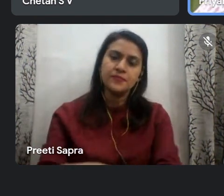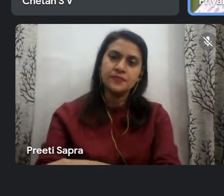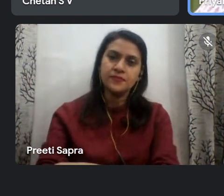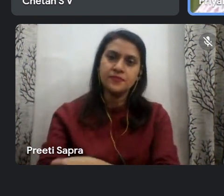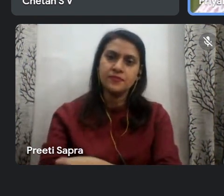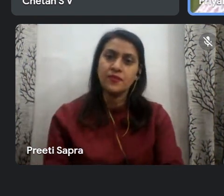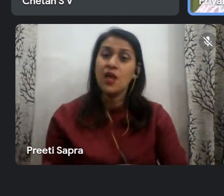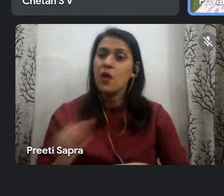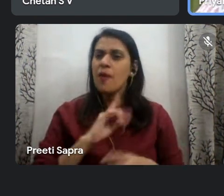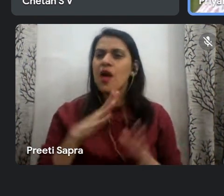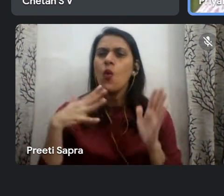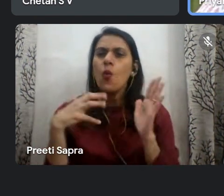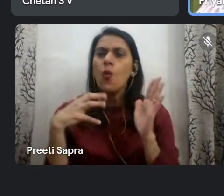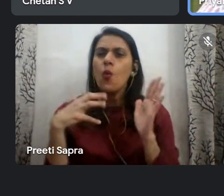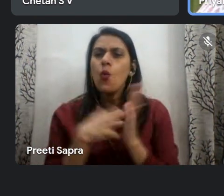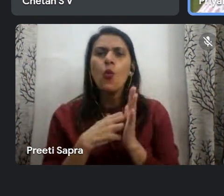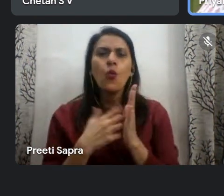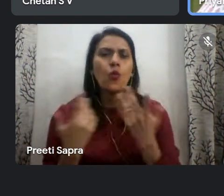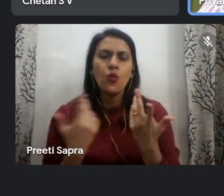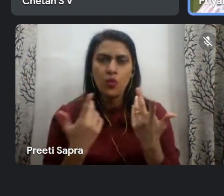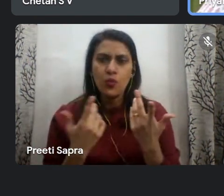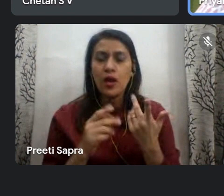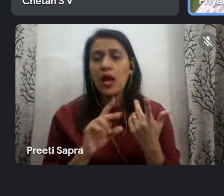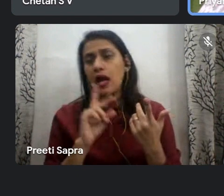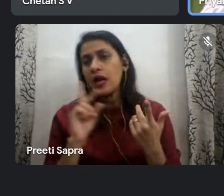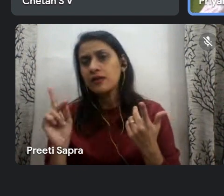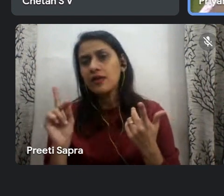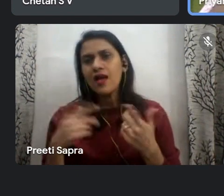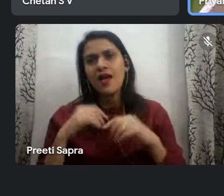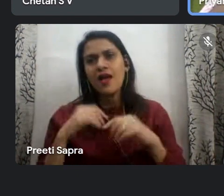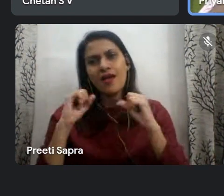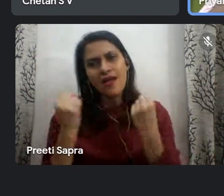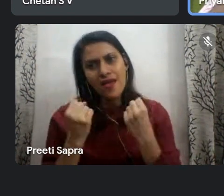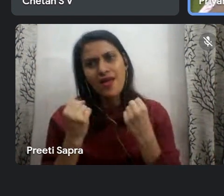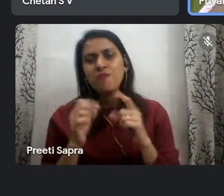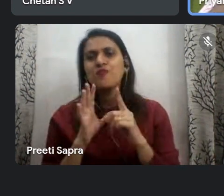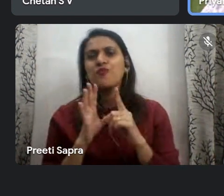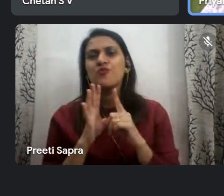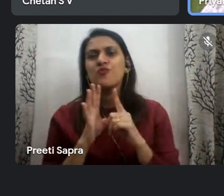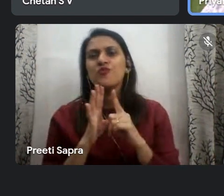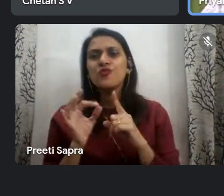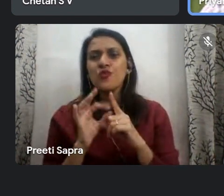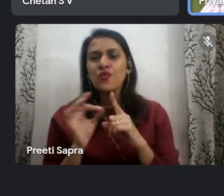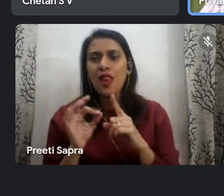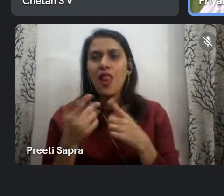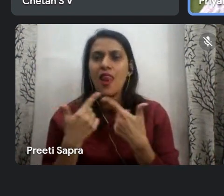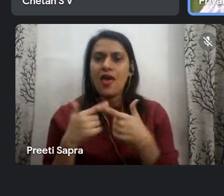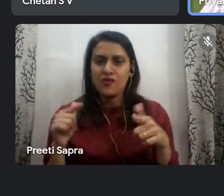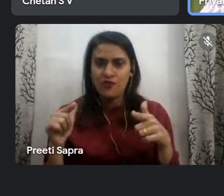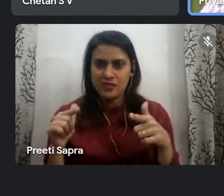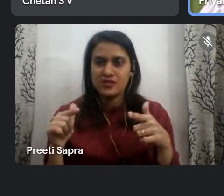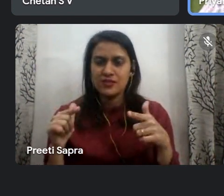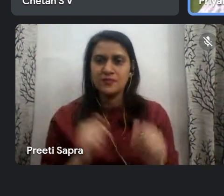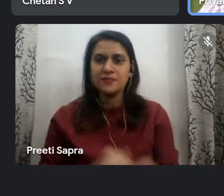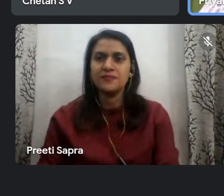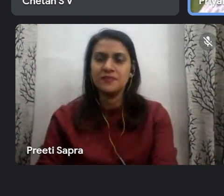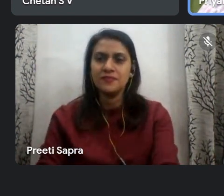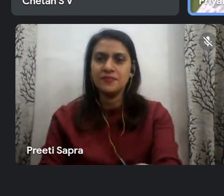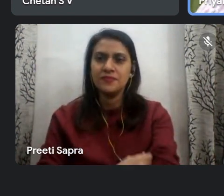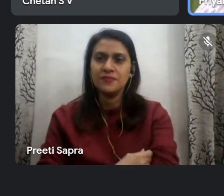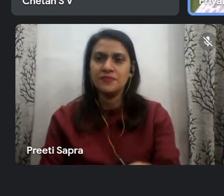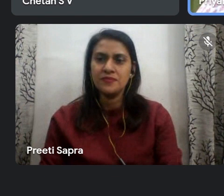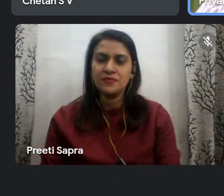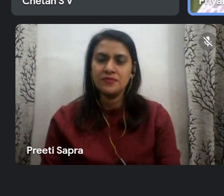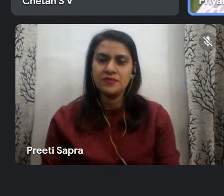biggest weaknesses, at least, or rather things that I wasn't able to really keep up with, of course, was language. Um, I don't know how